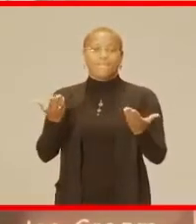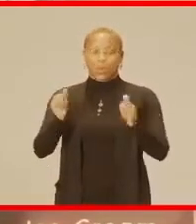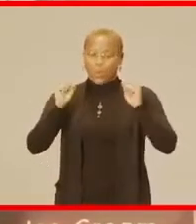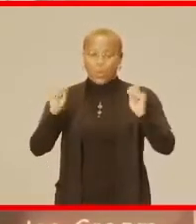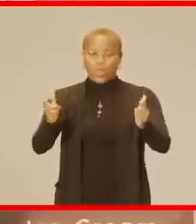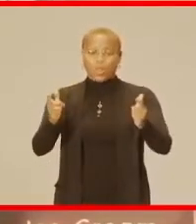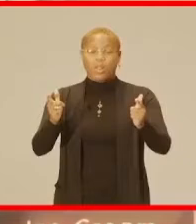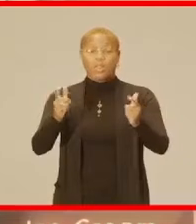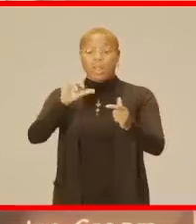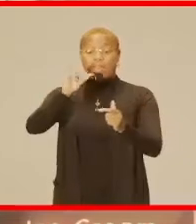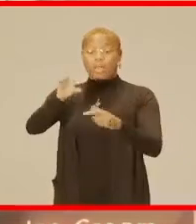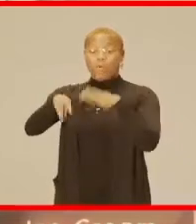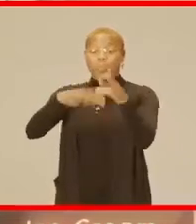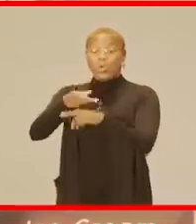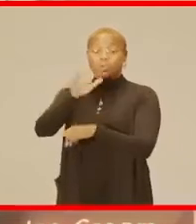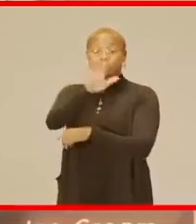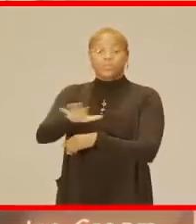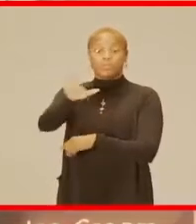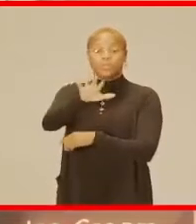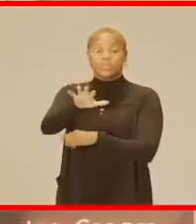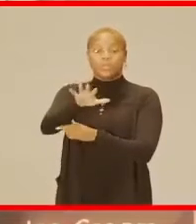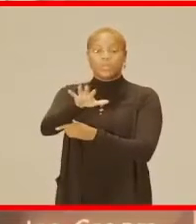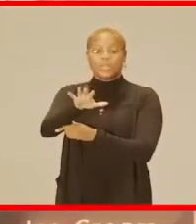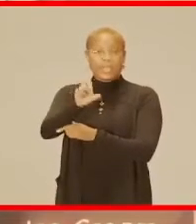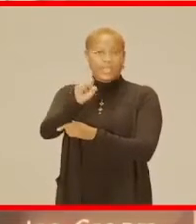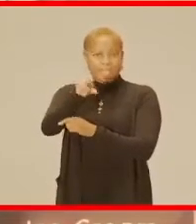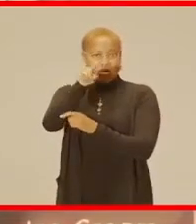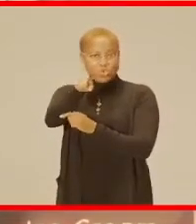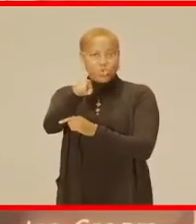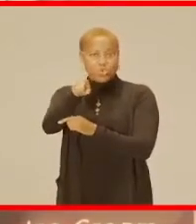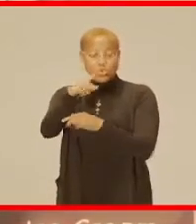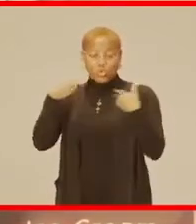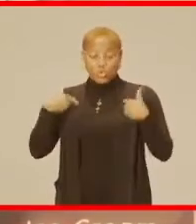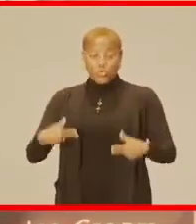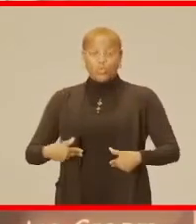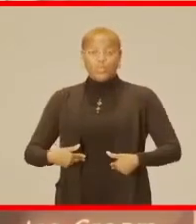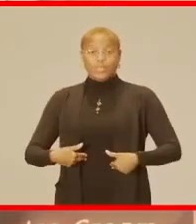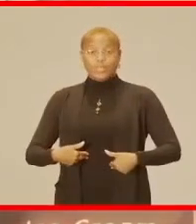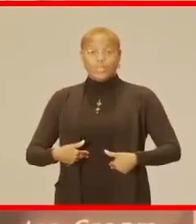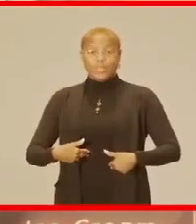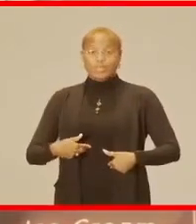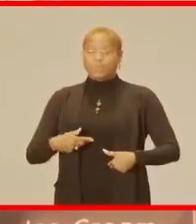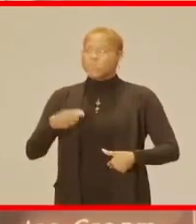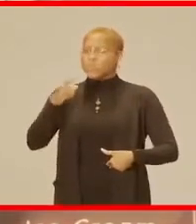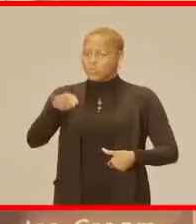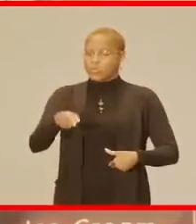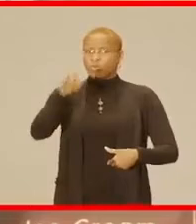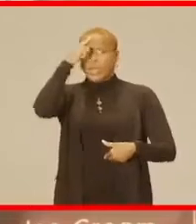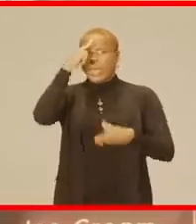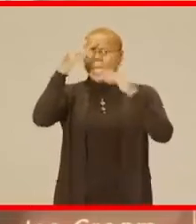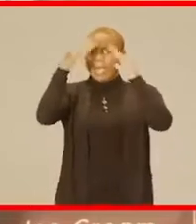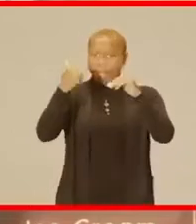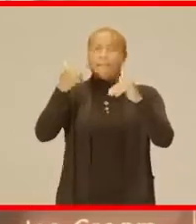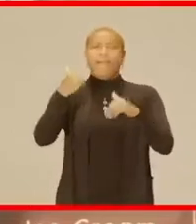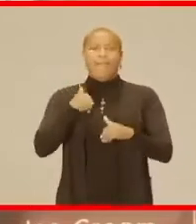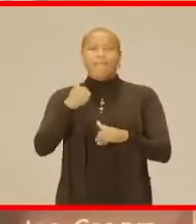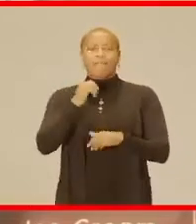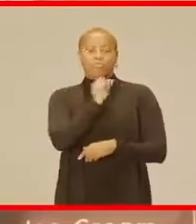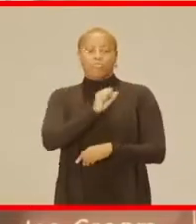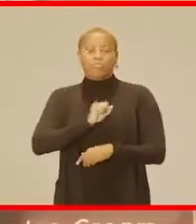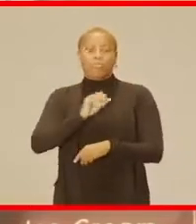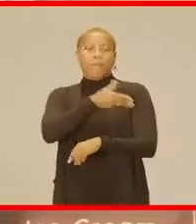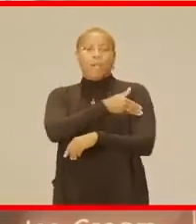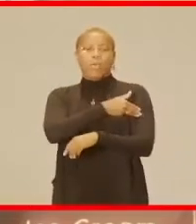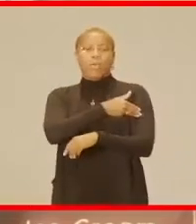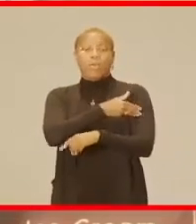In that world, if you are a human being, you are expected to have superpowers.